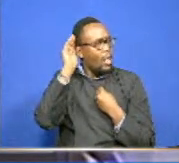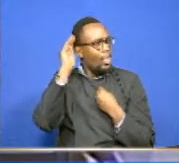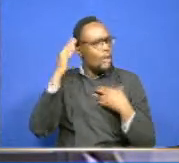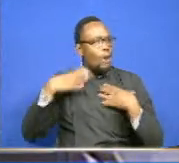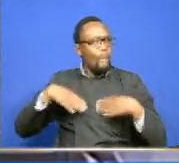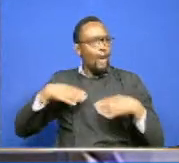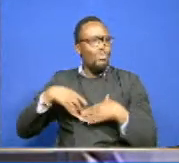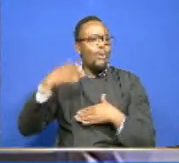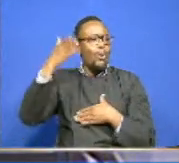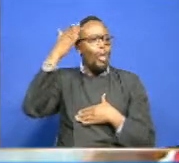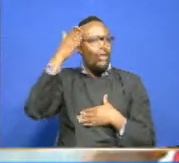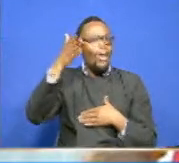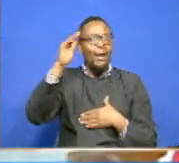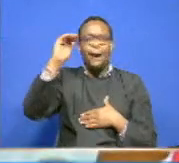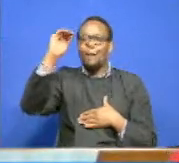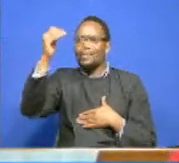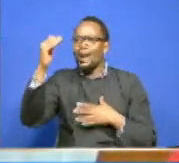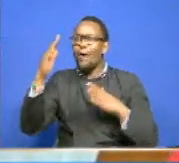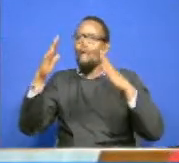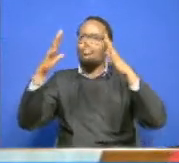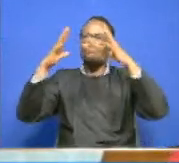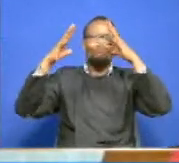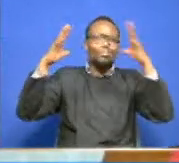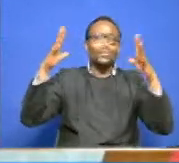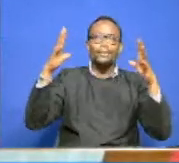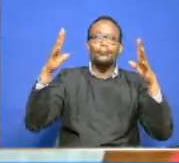were there and their cities were large and fortified.